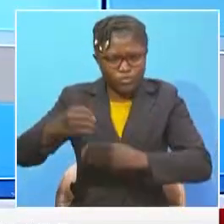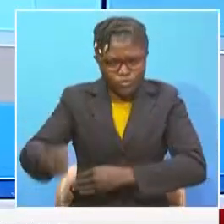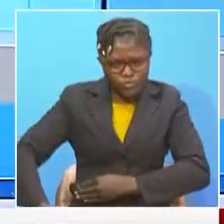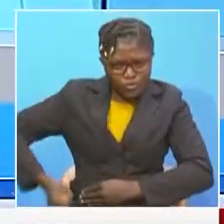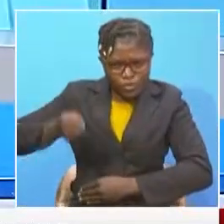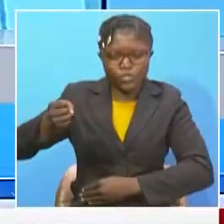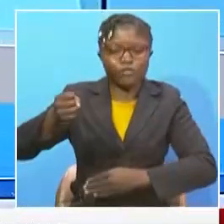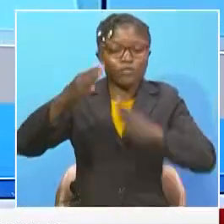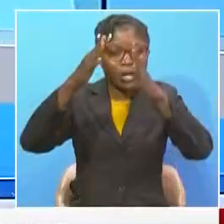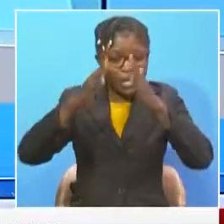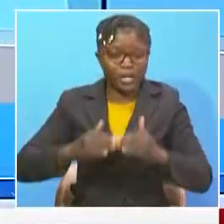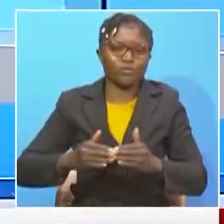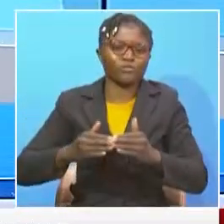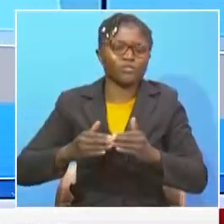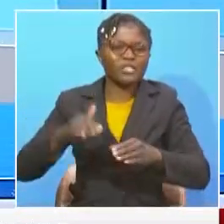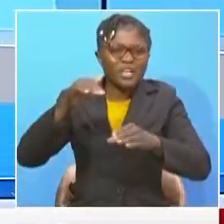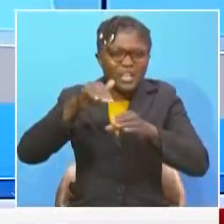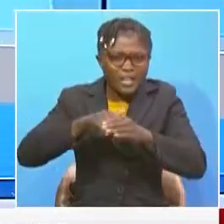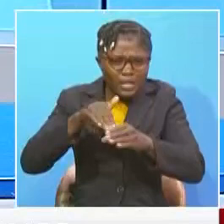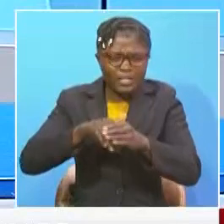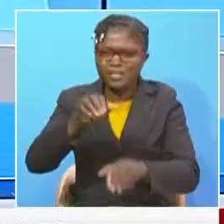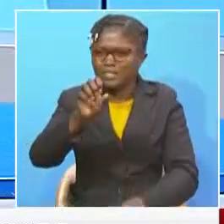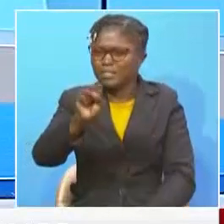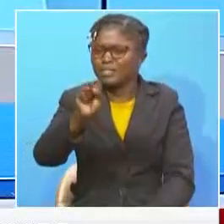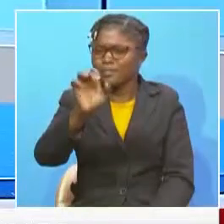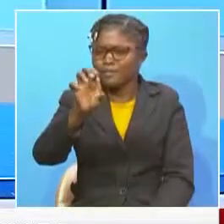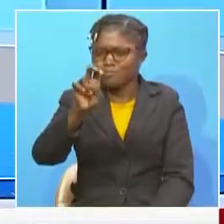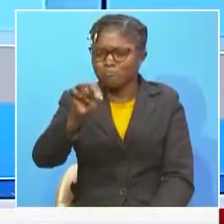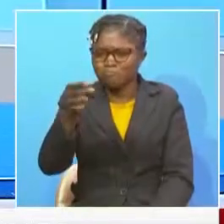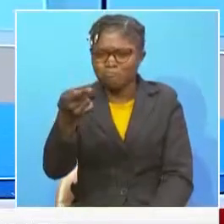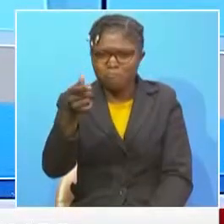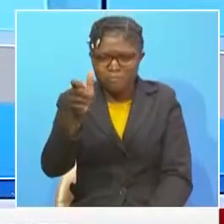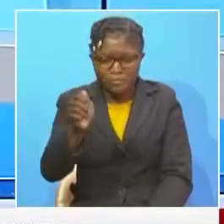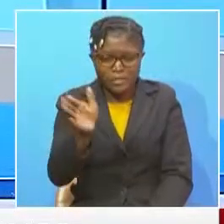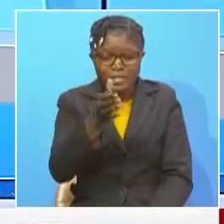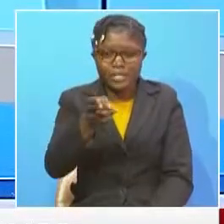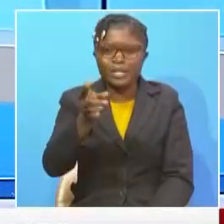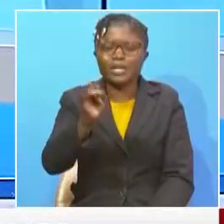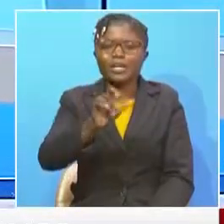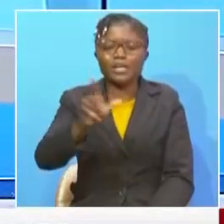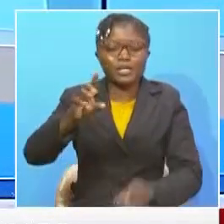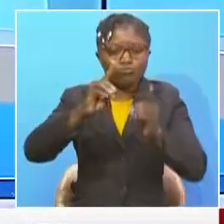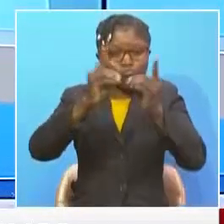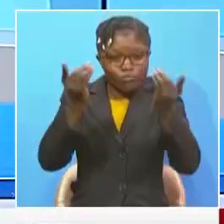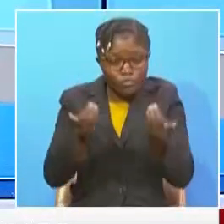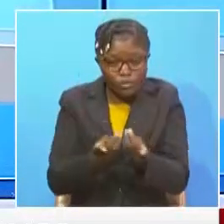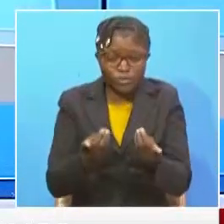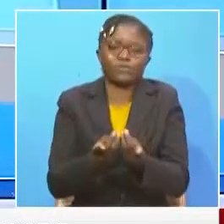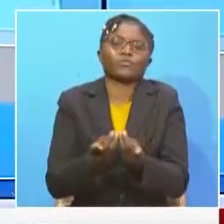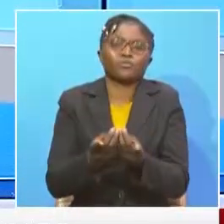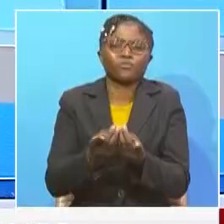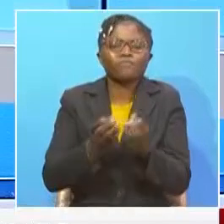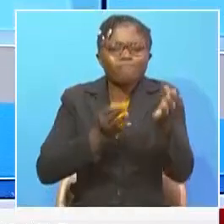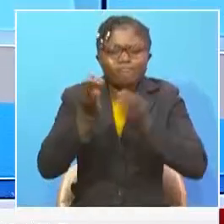Palace in Senga Hill District, to move on site. Geoffrey Peary reports that Senga Hill District Commissioner Elizabeth Ngoma